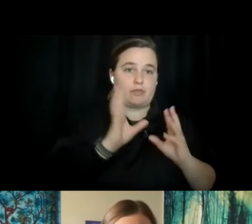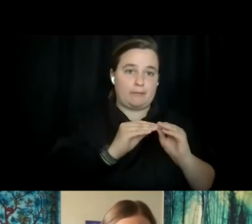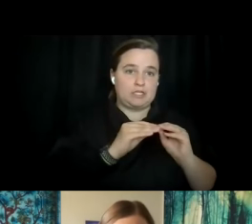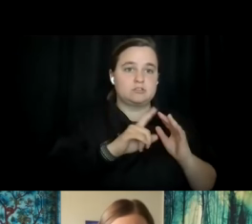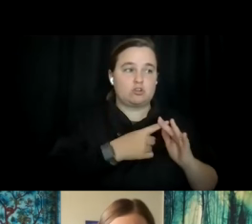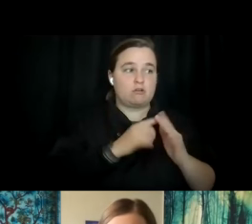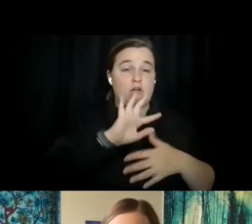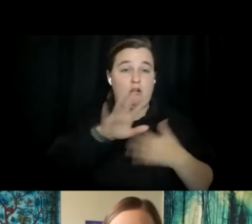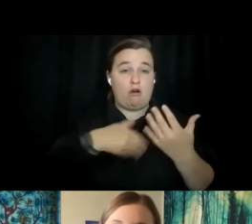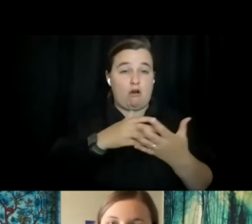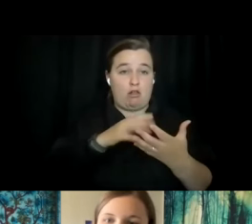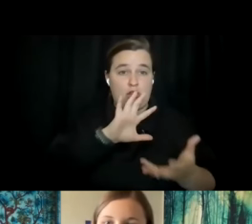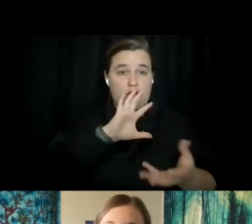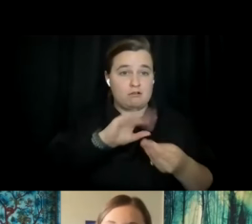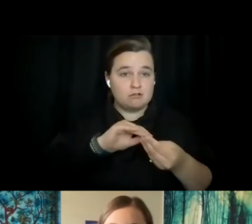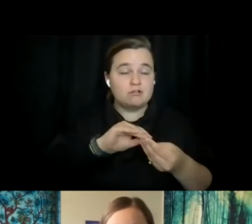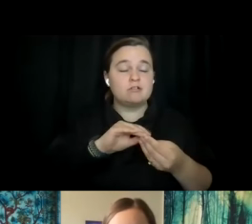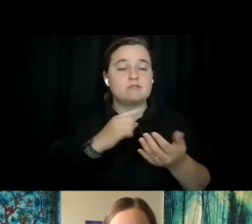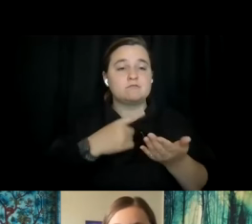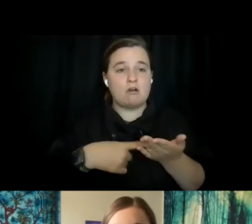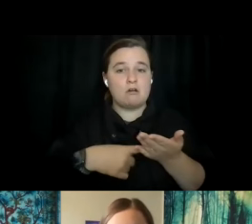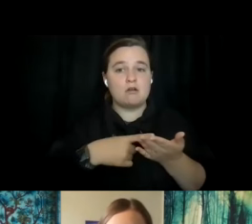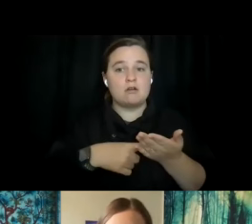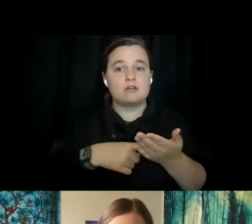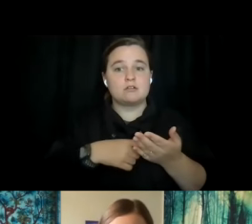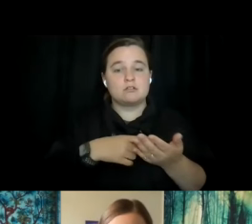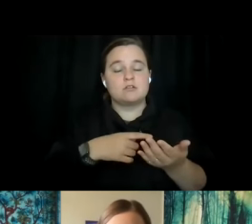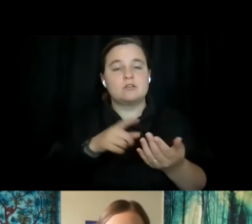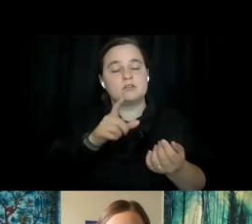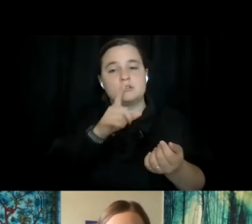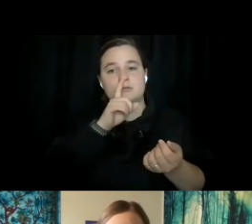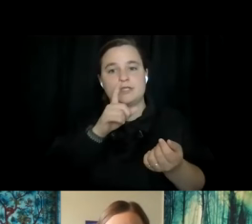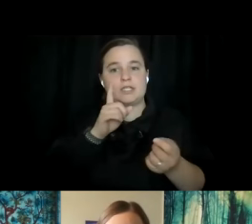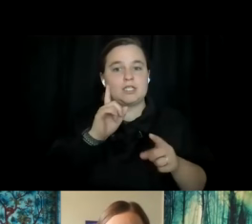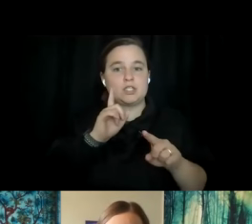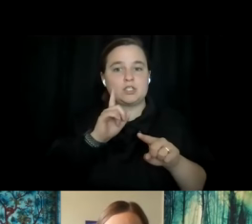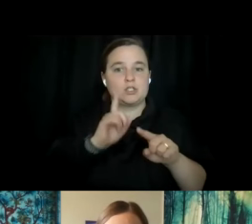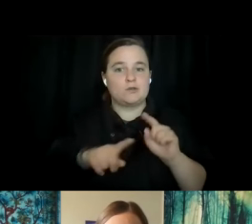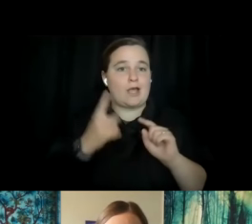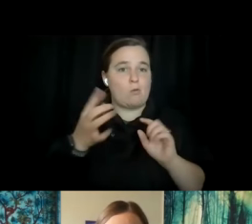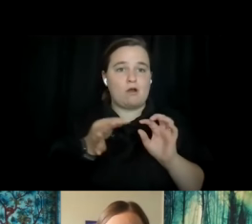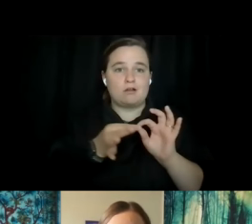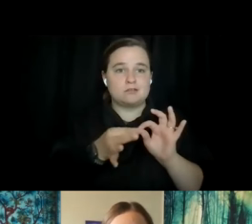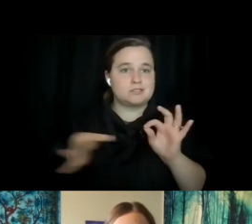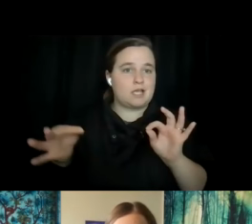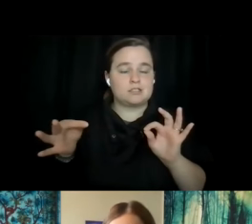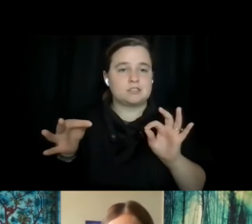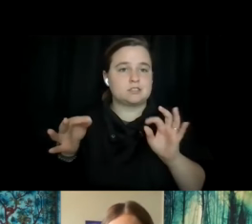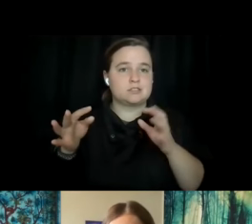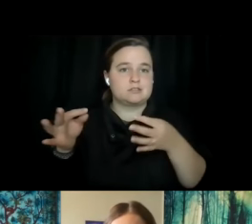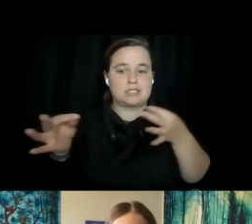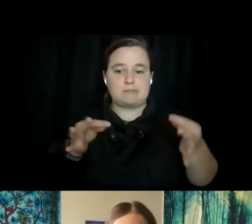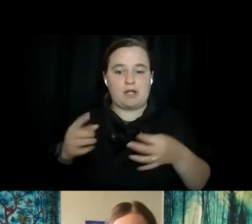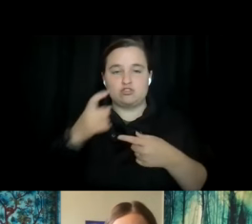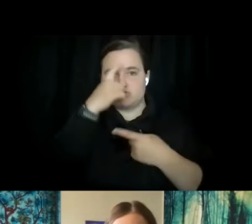this, especially considering that you can't just put a sentence in terms of what trauma is for everybody.